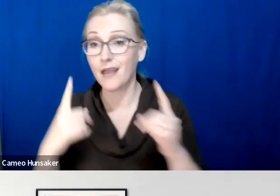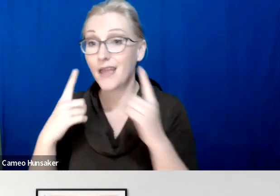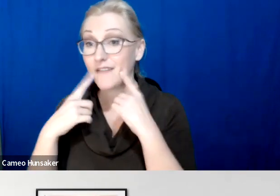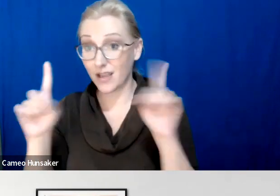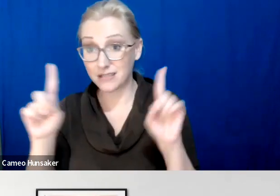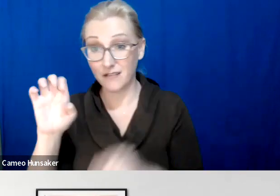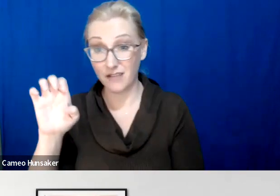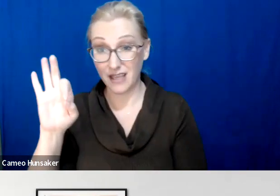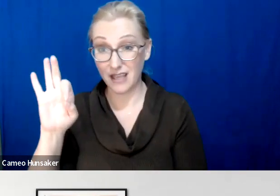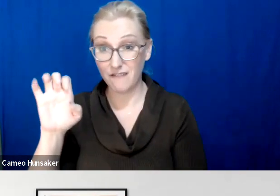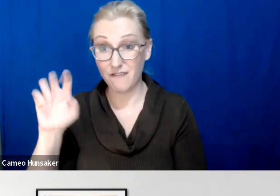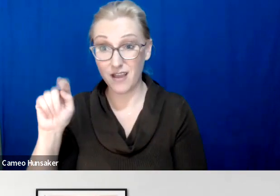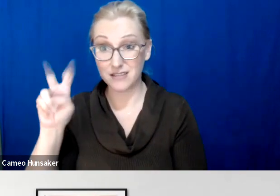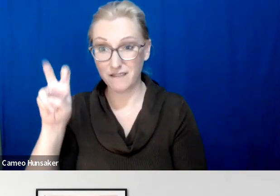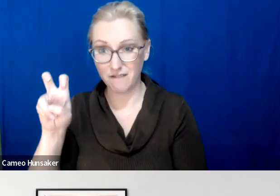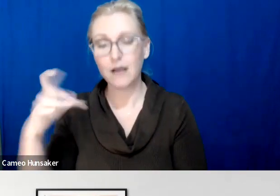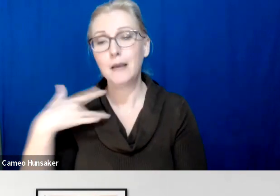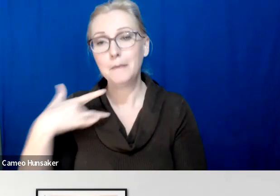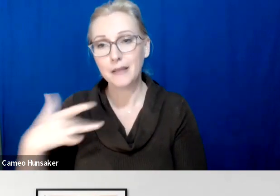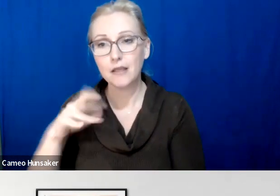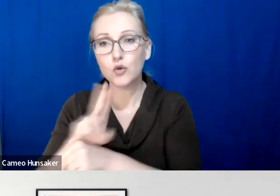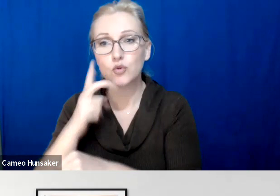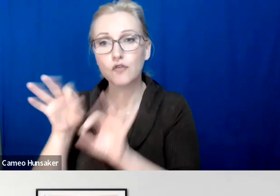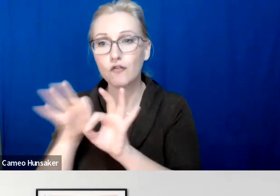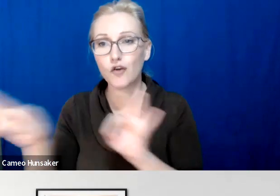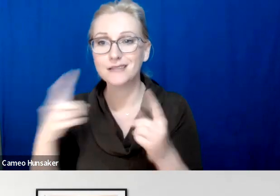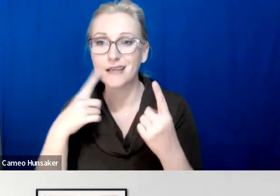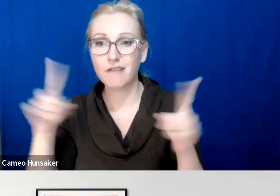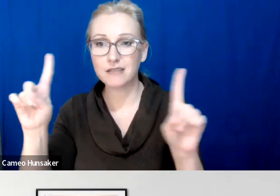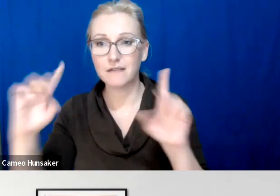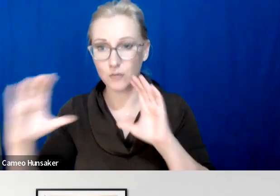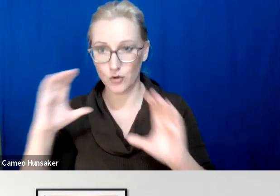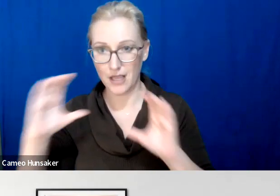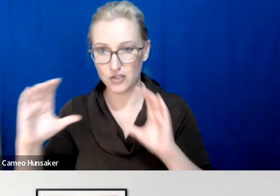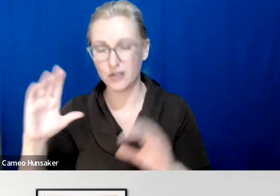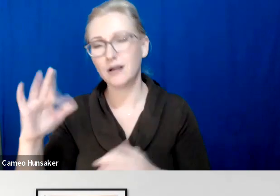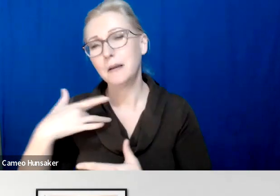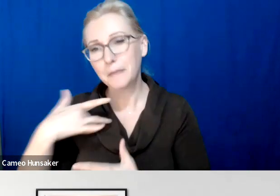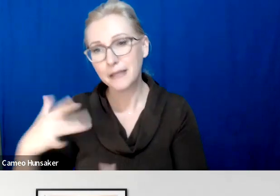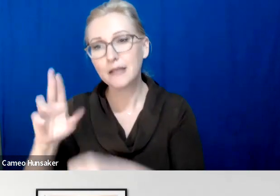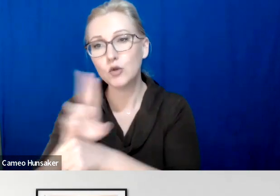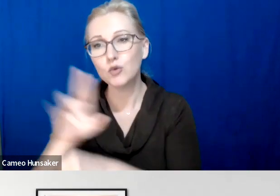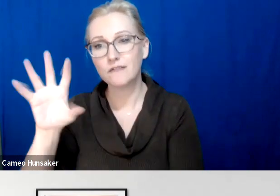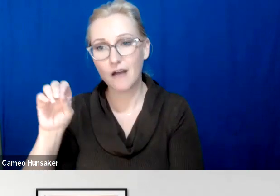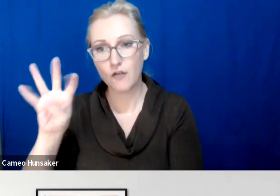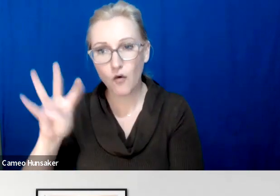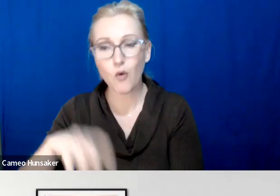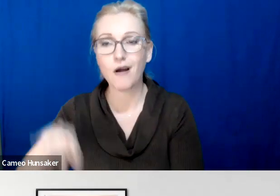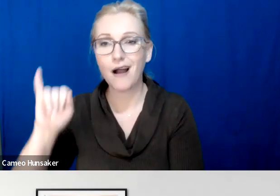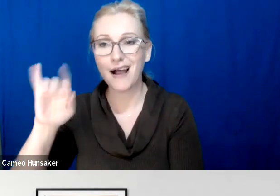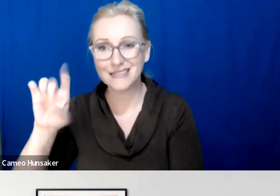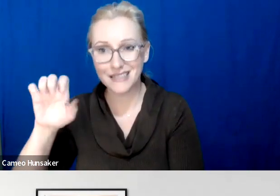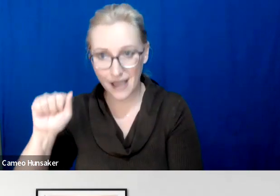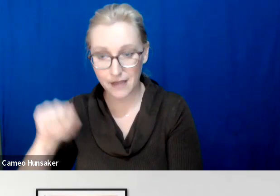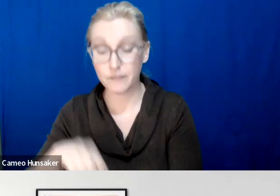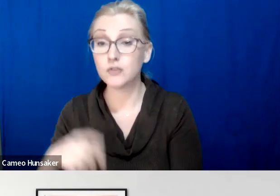that phrase, again, is typically, that's used more in 504 and ADA. So effective